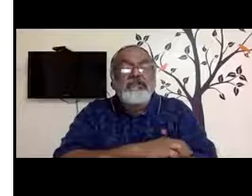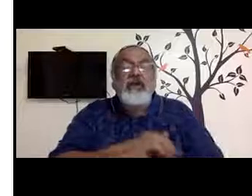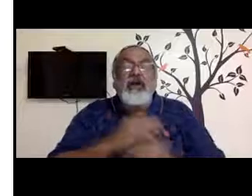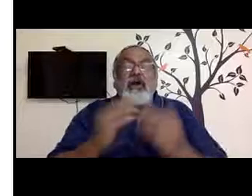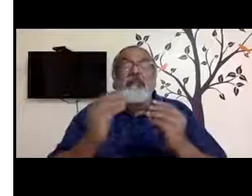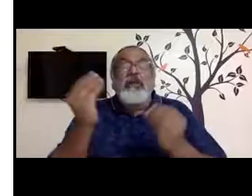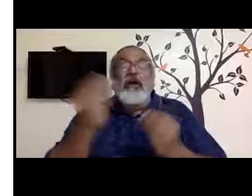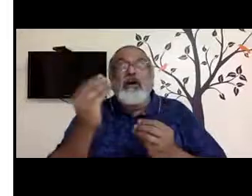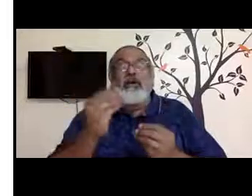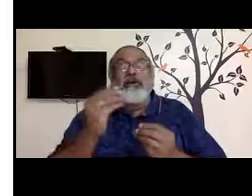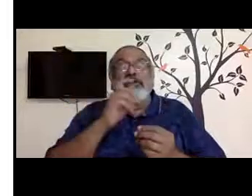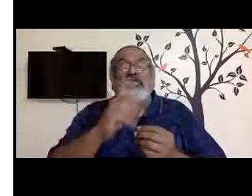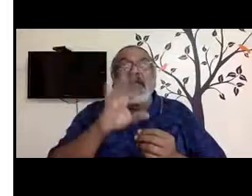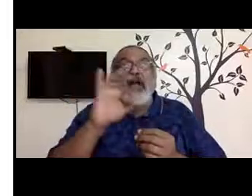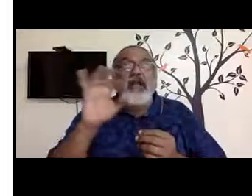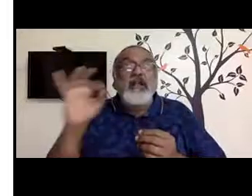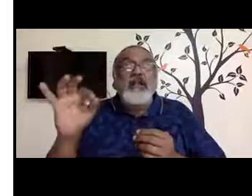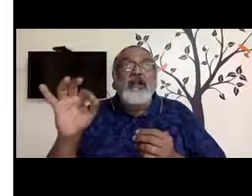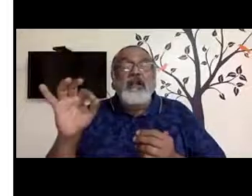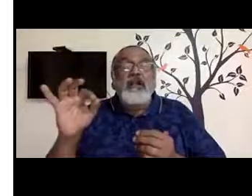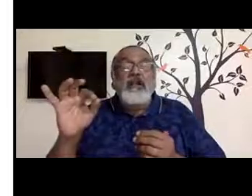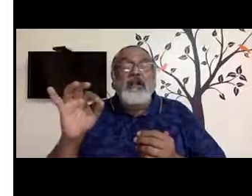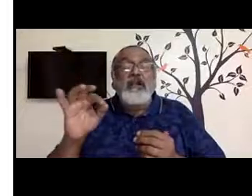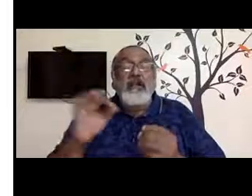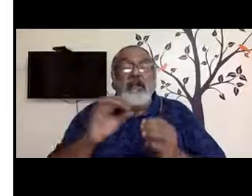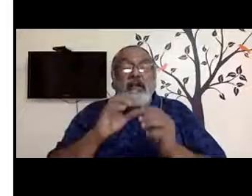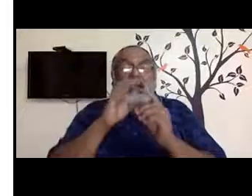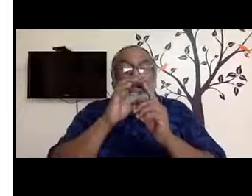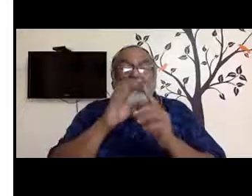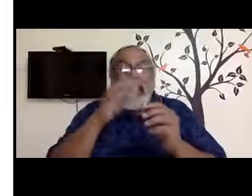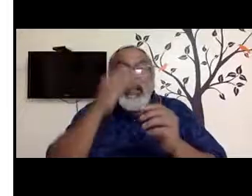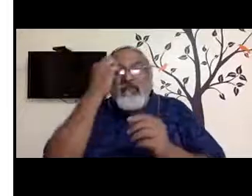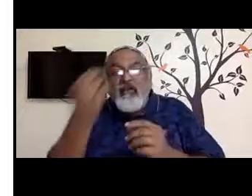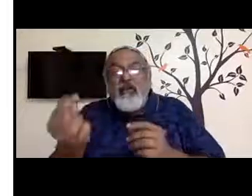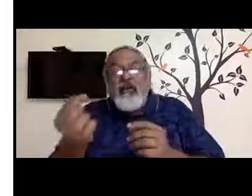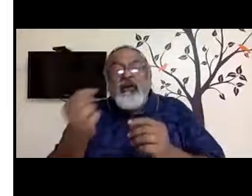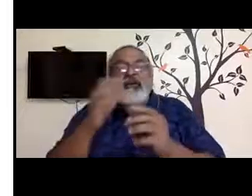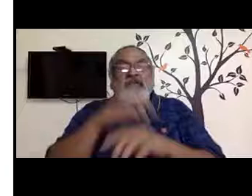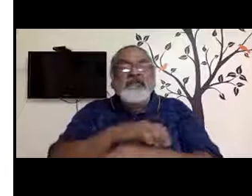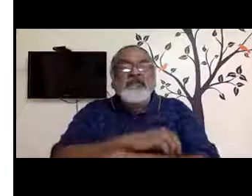nearly 700 rare diseases definitely